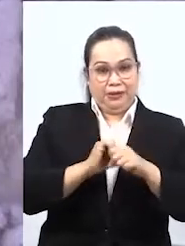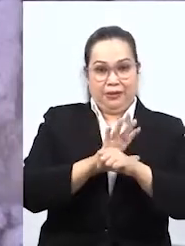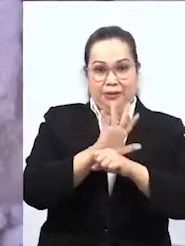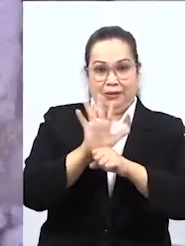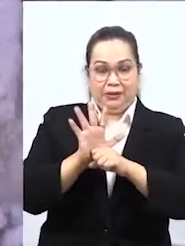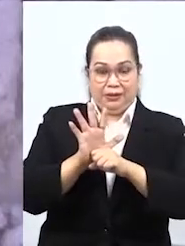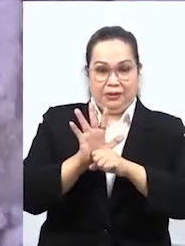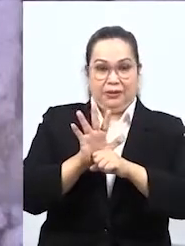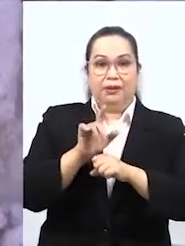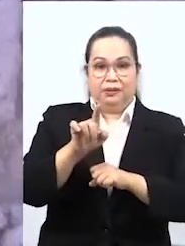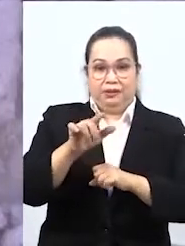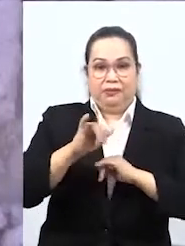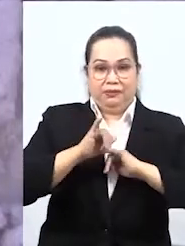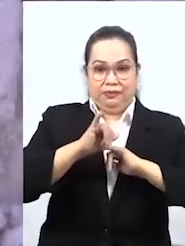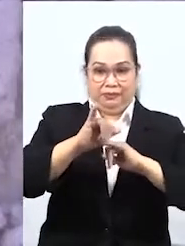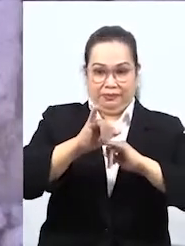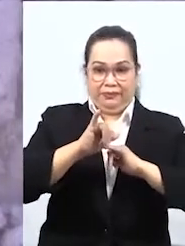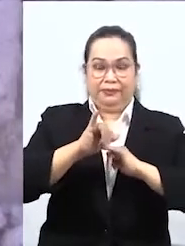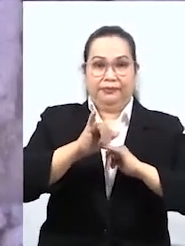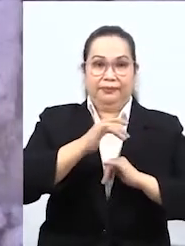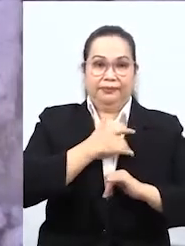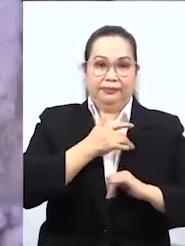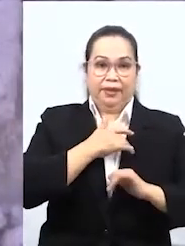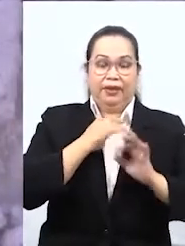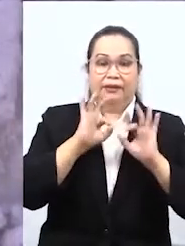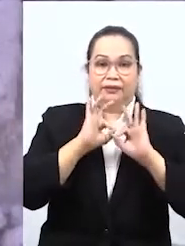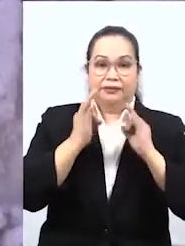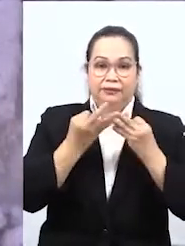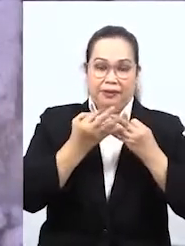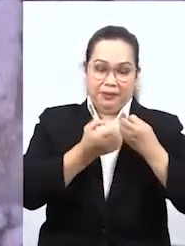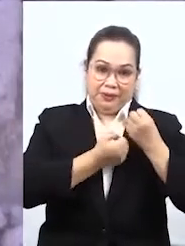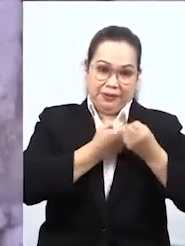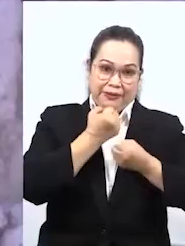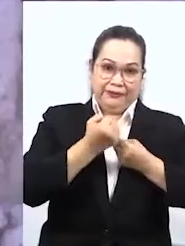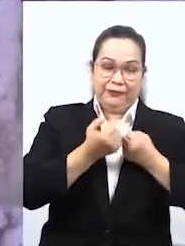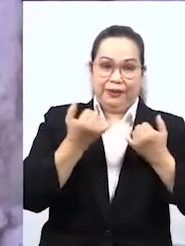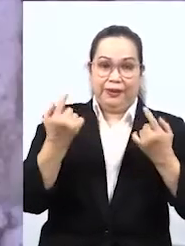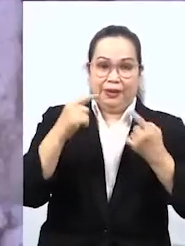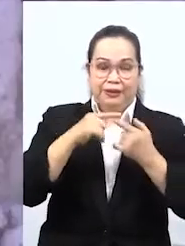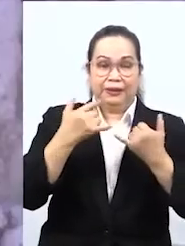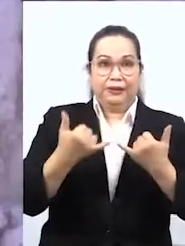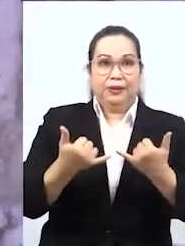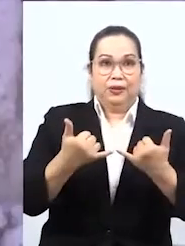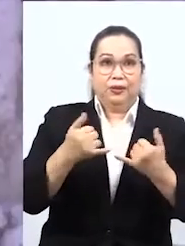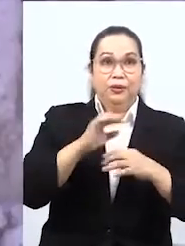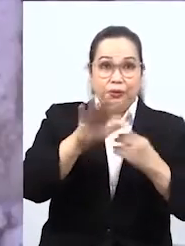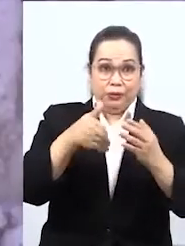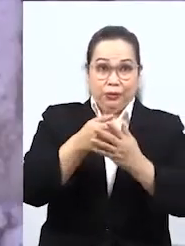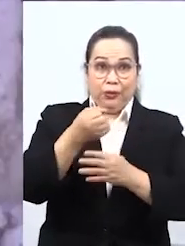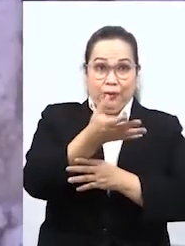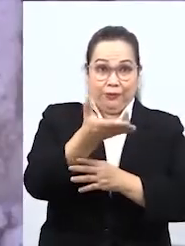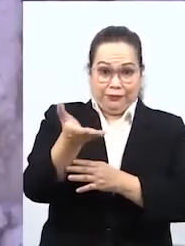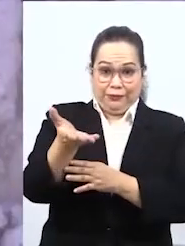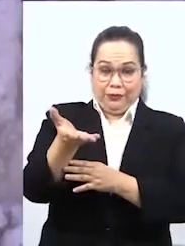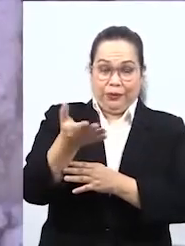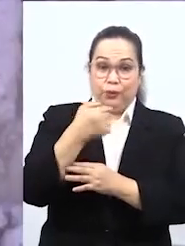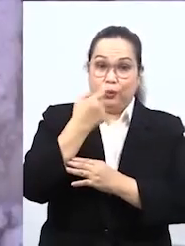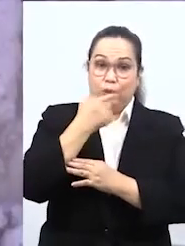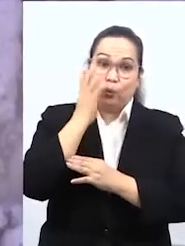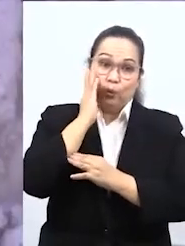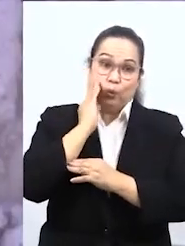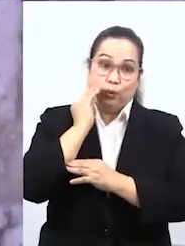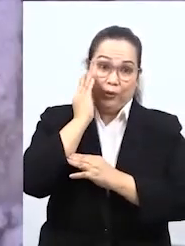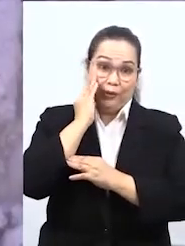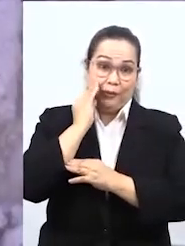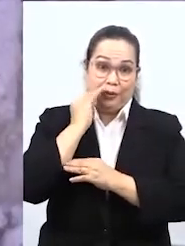how it feels My family is still grieving until today so to all of us who are going through this